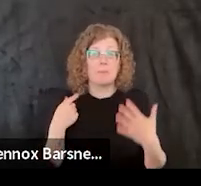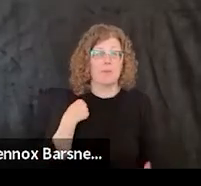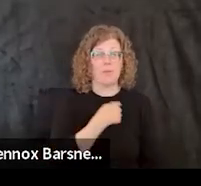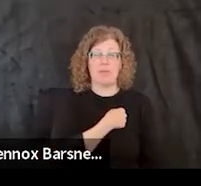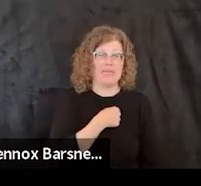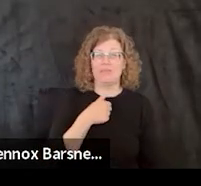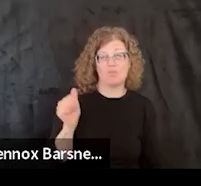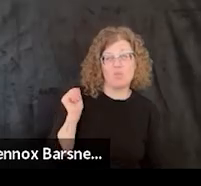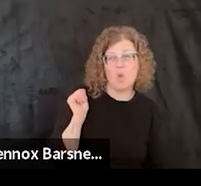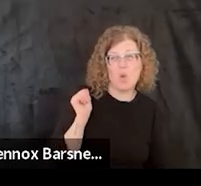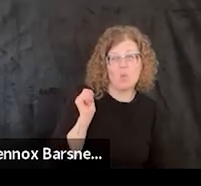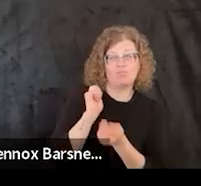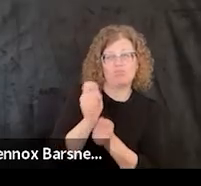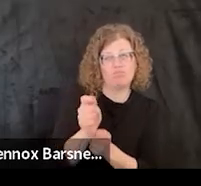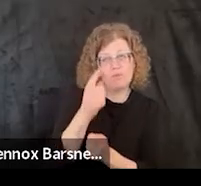program.